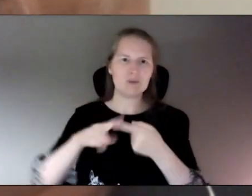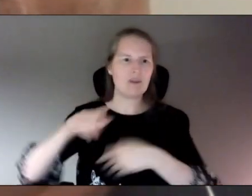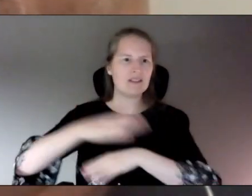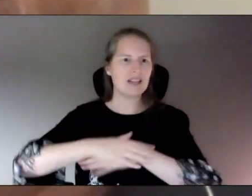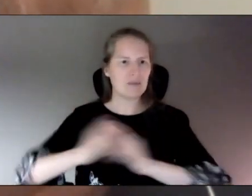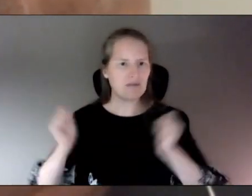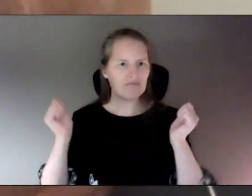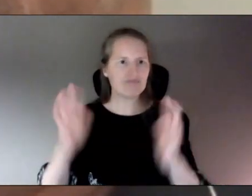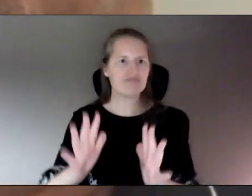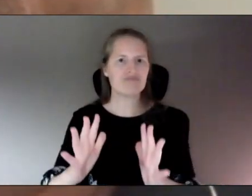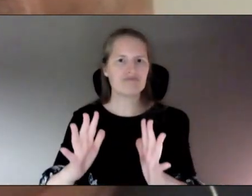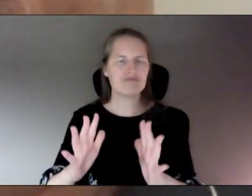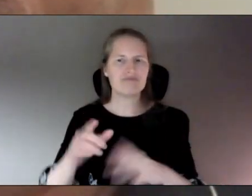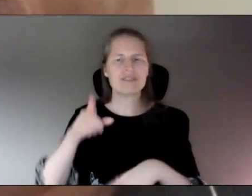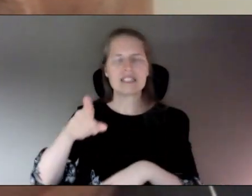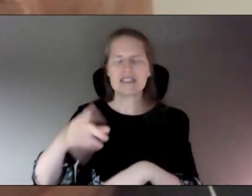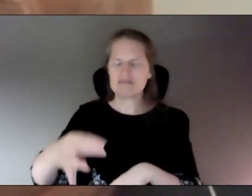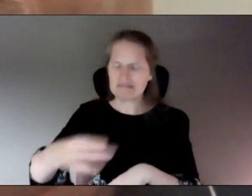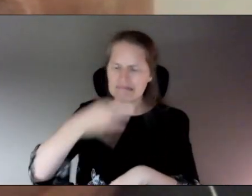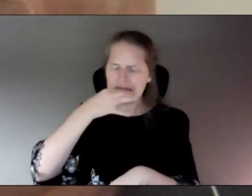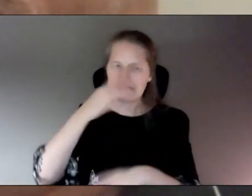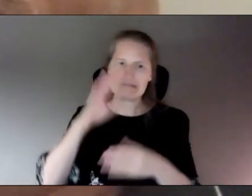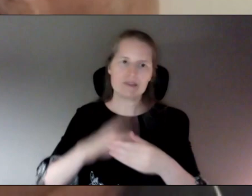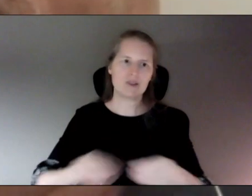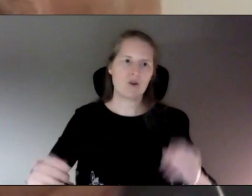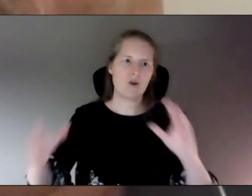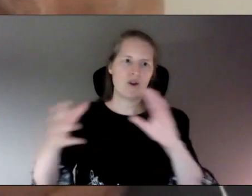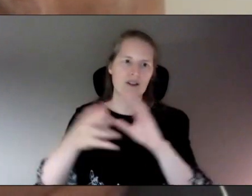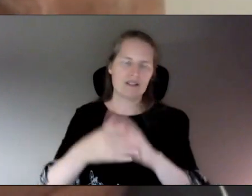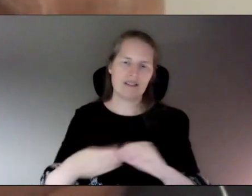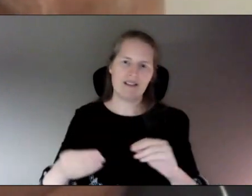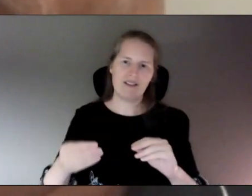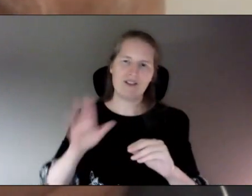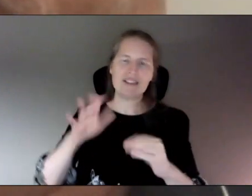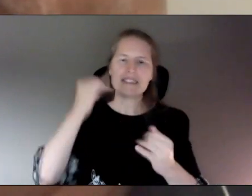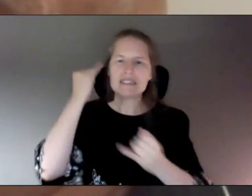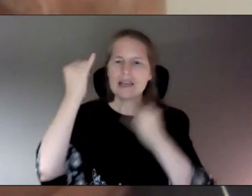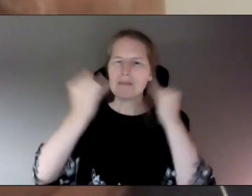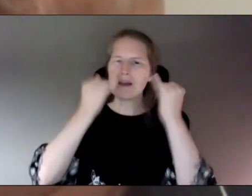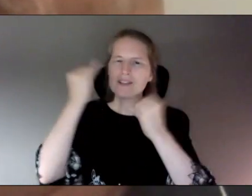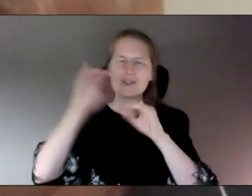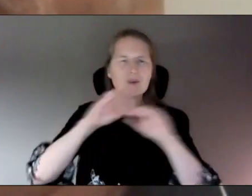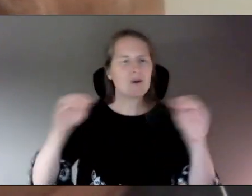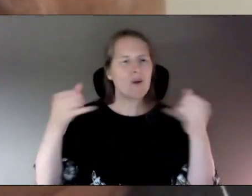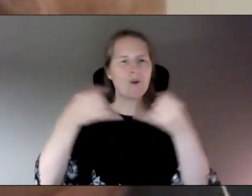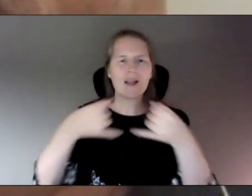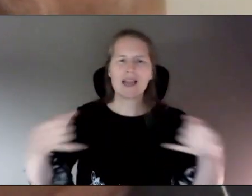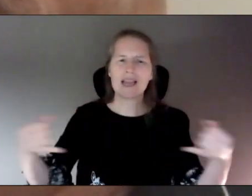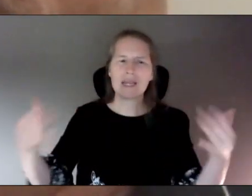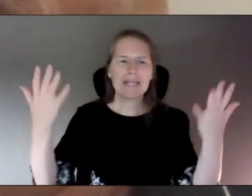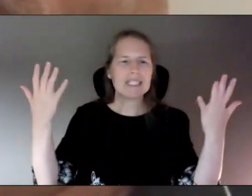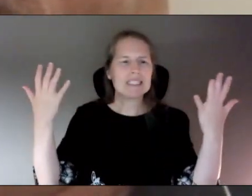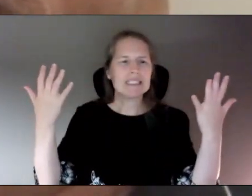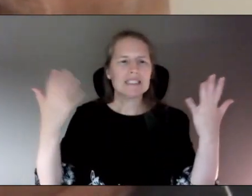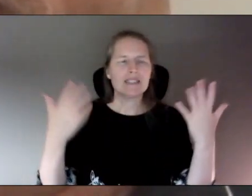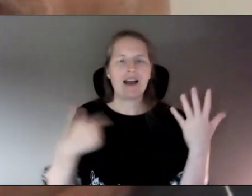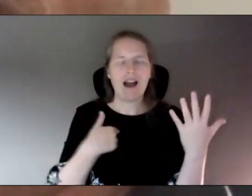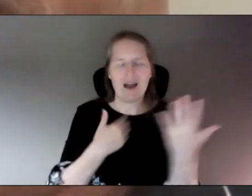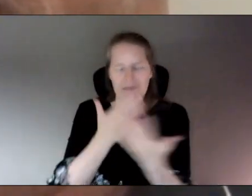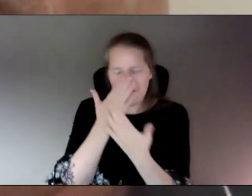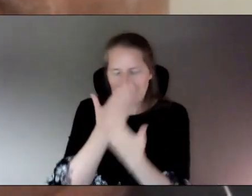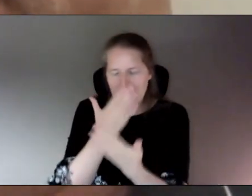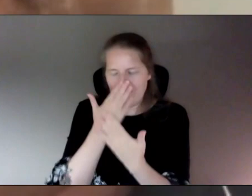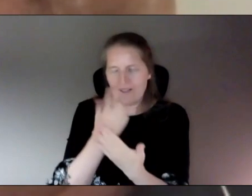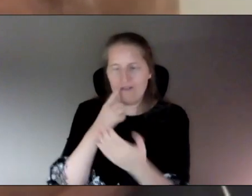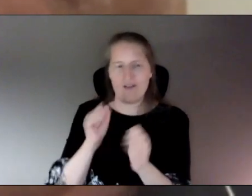a consummate storyteller with a boundless imagination. I feel very thankful for the opportunities